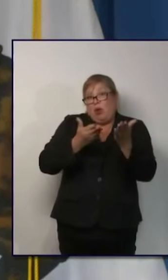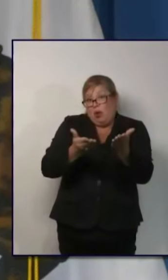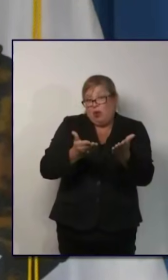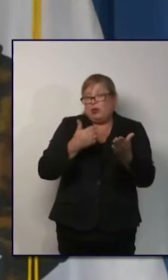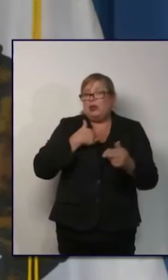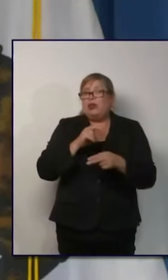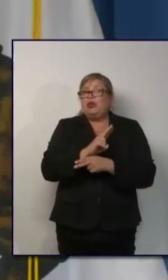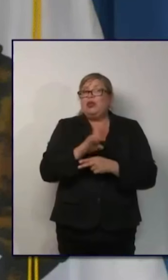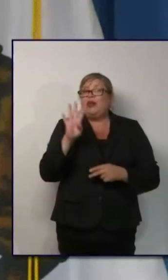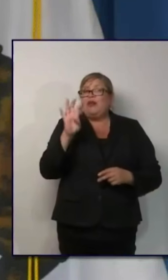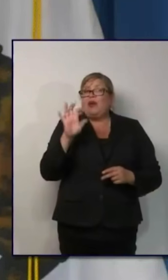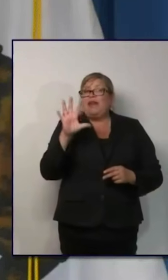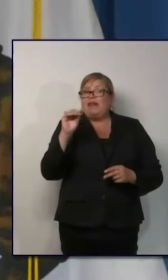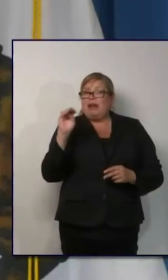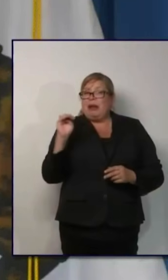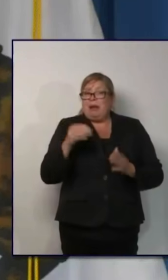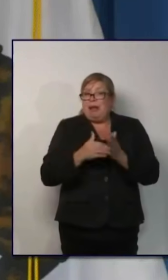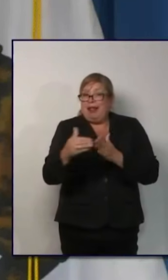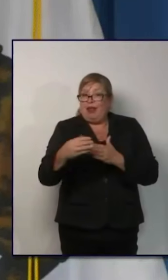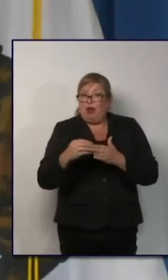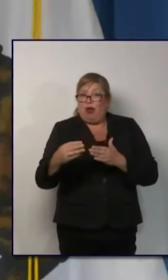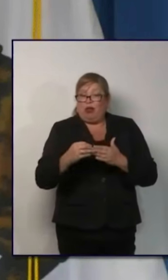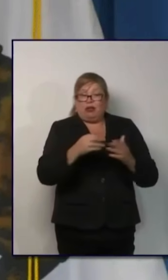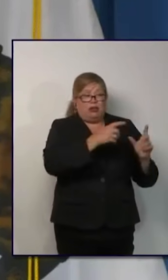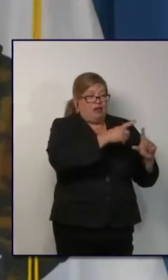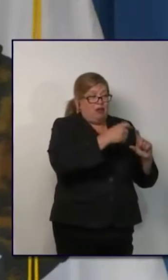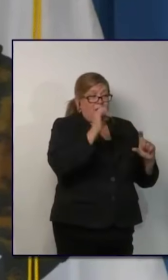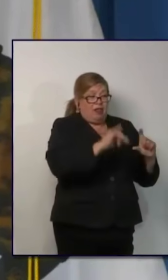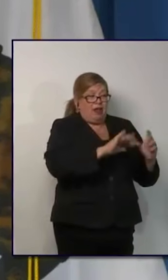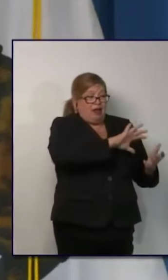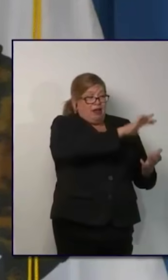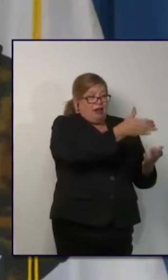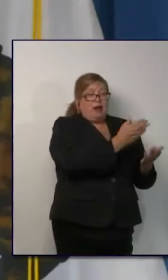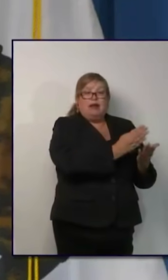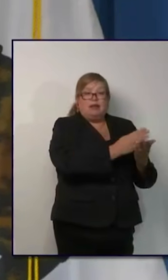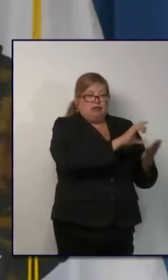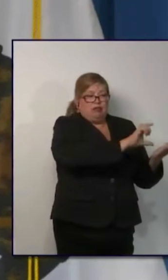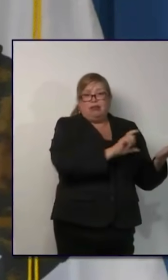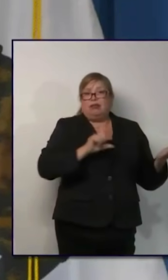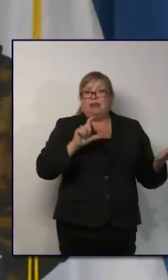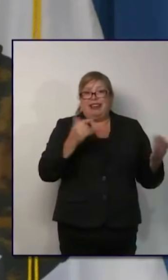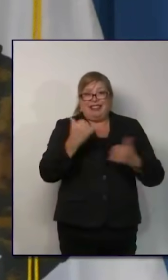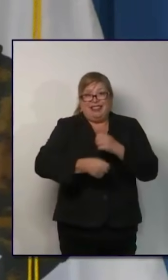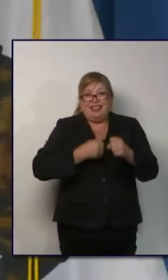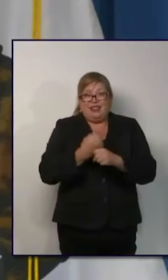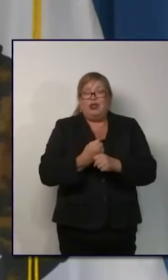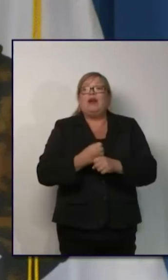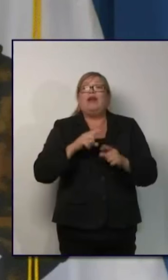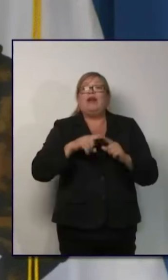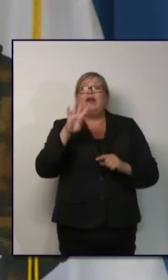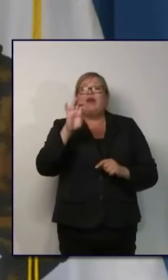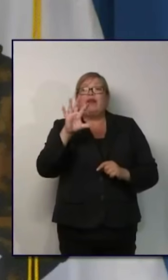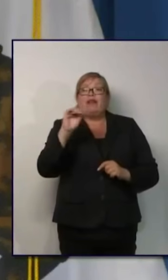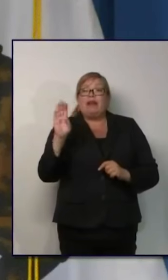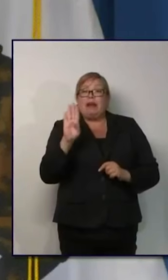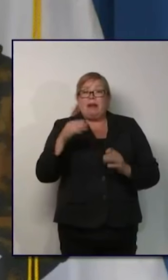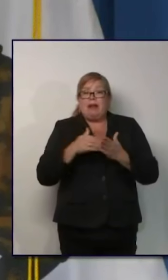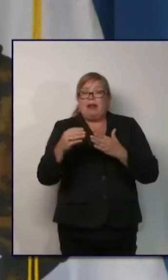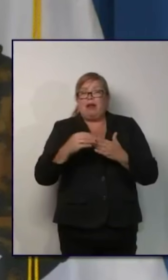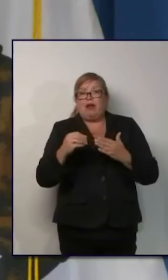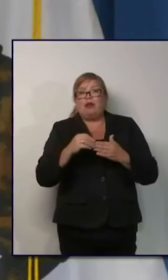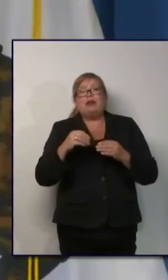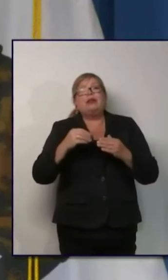use $450 million in this budget year and an additional $450 billion in